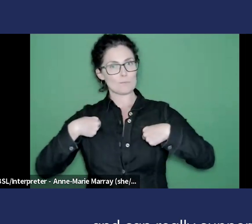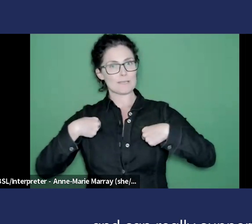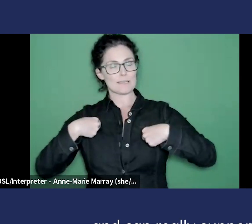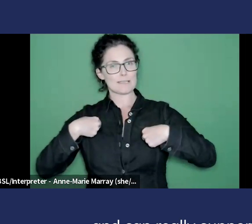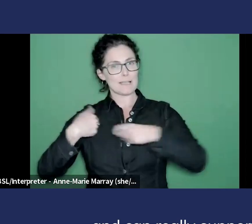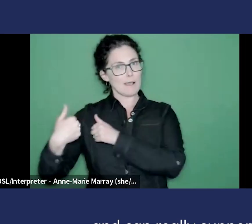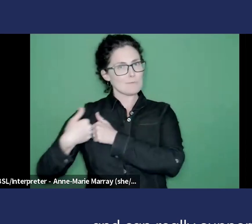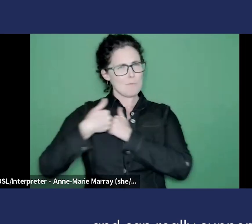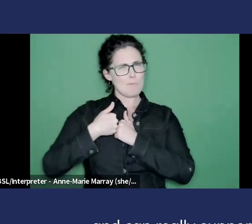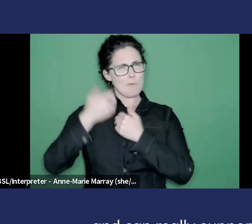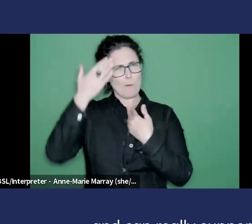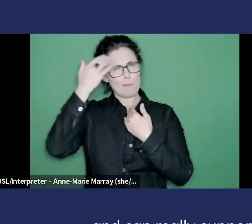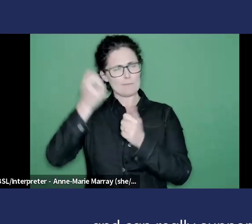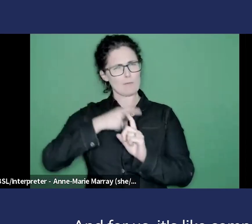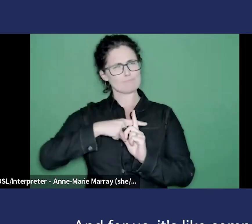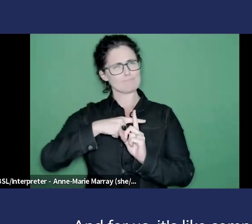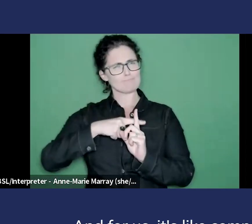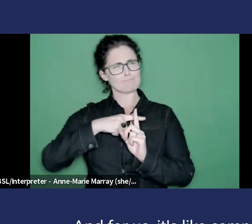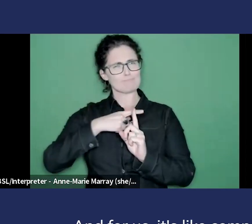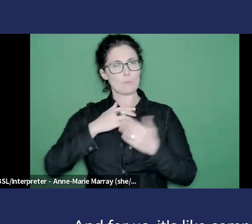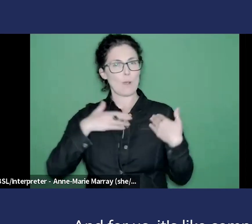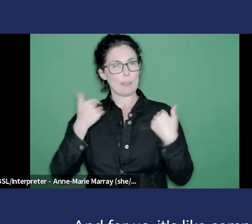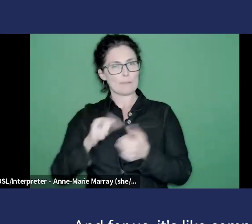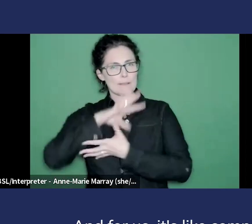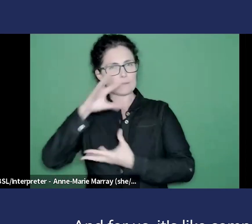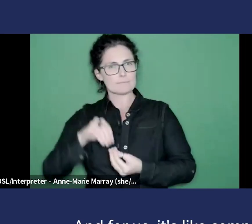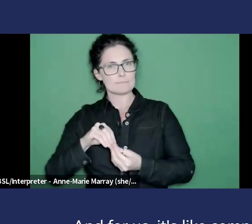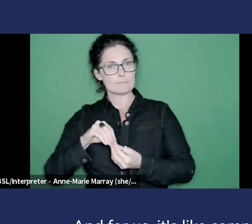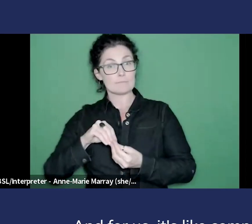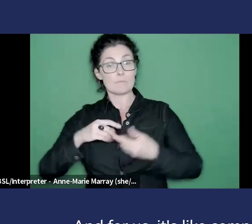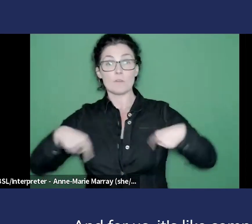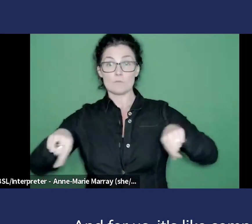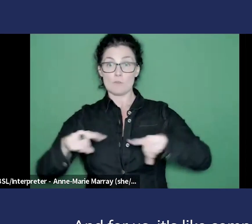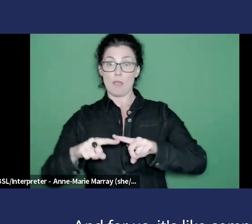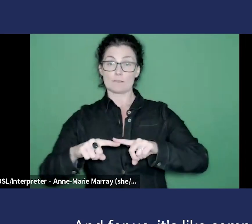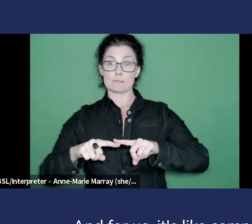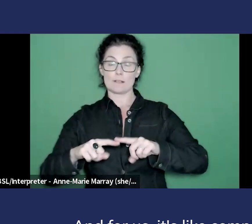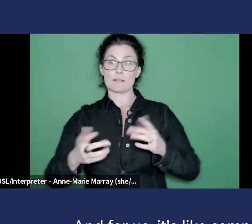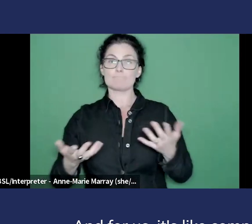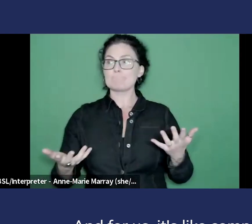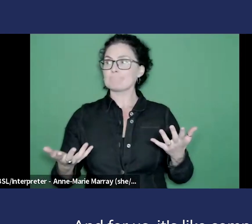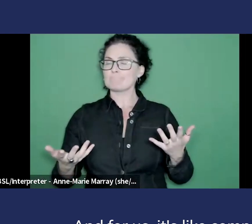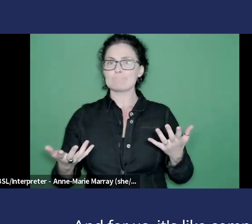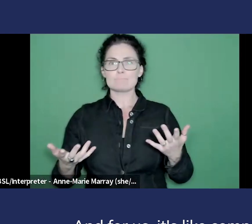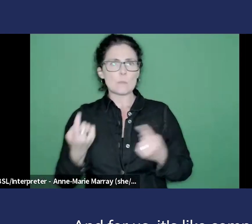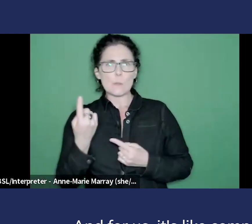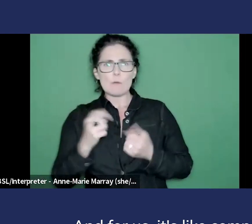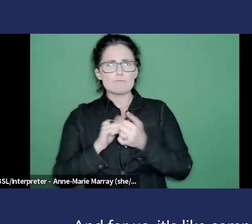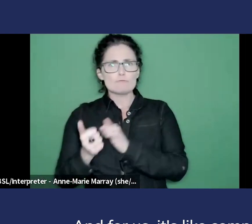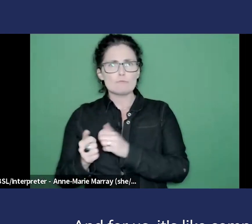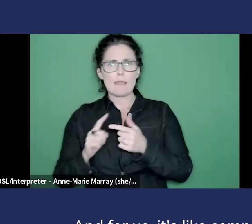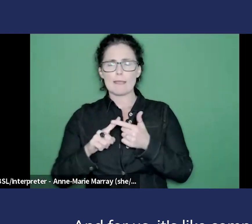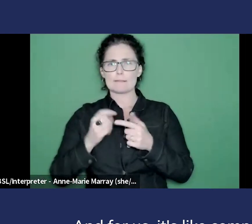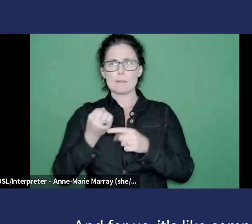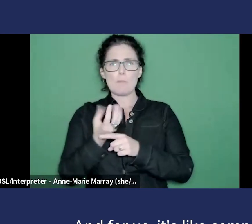mental health and well-being. And this for us, you know, it's like the company we keep, how we manage